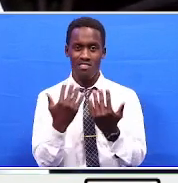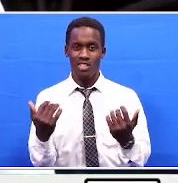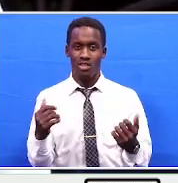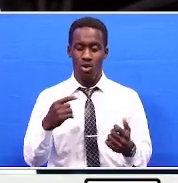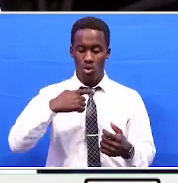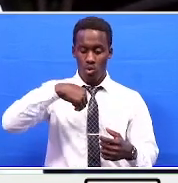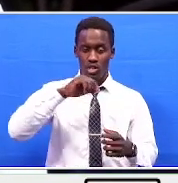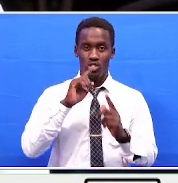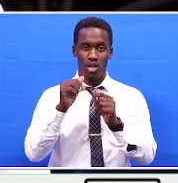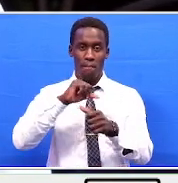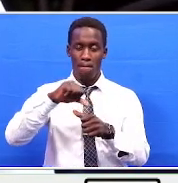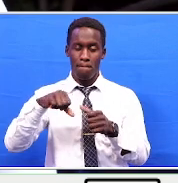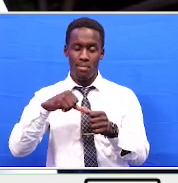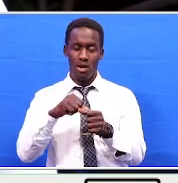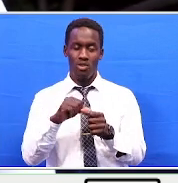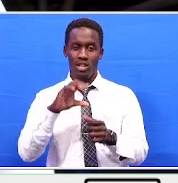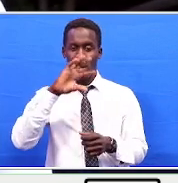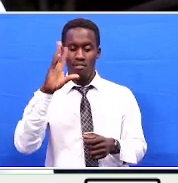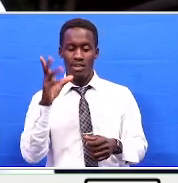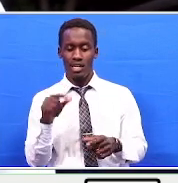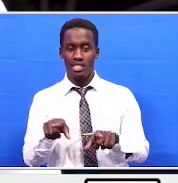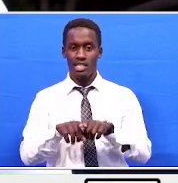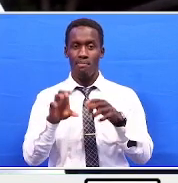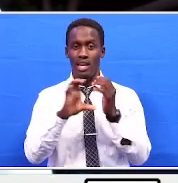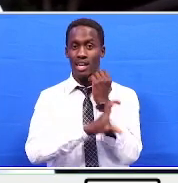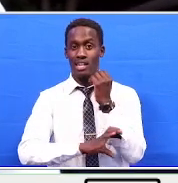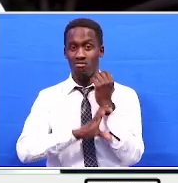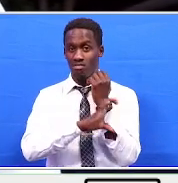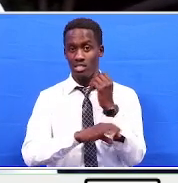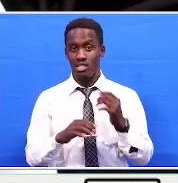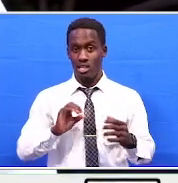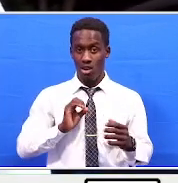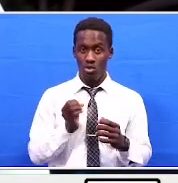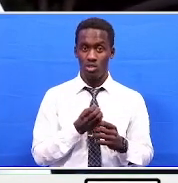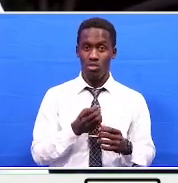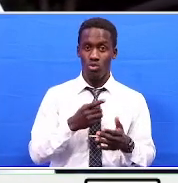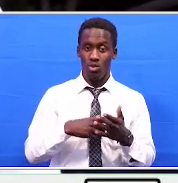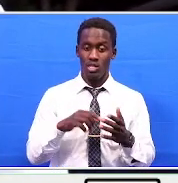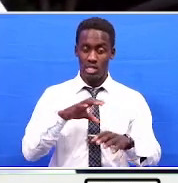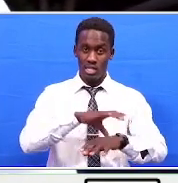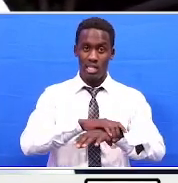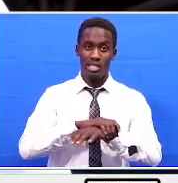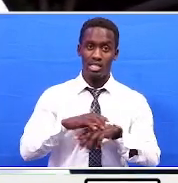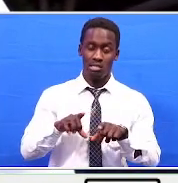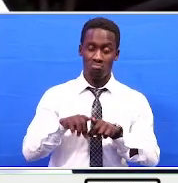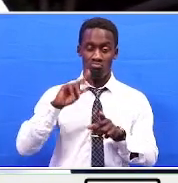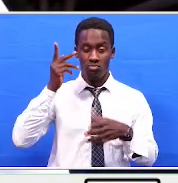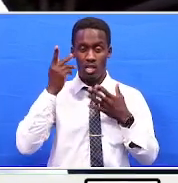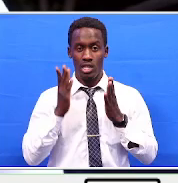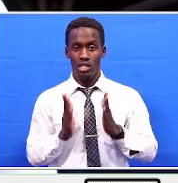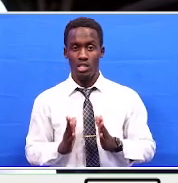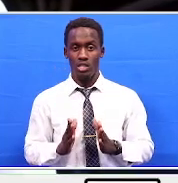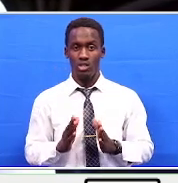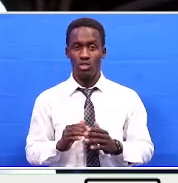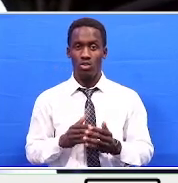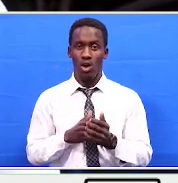Africa, but still the country itself. And we have what it takes as Kenyans to be the springboard for